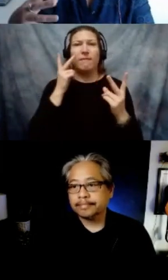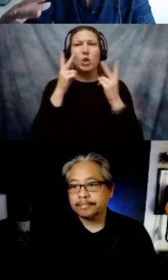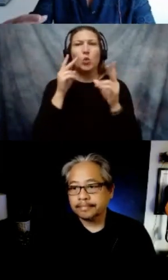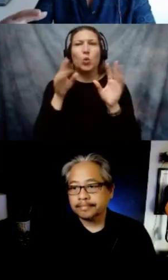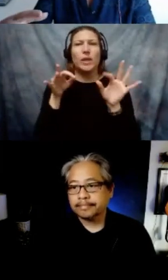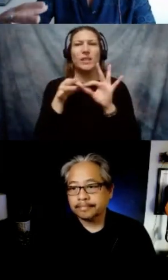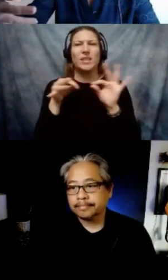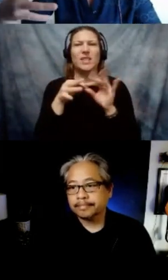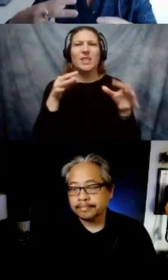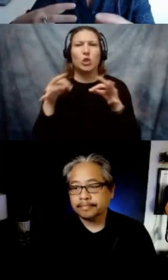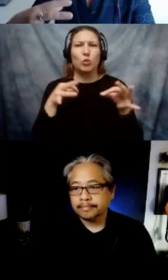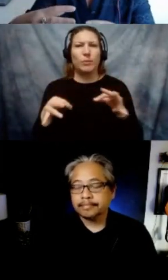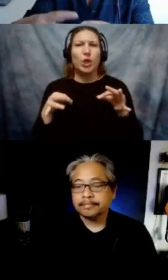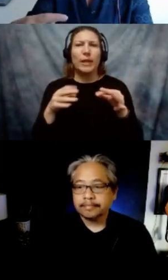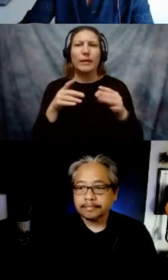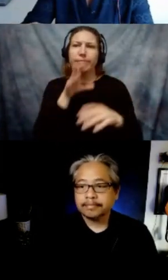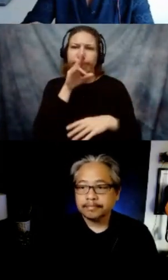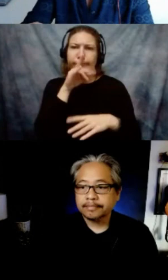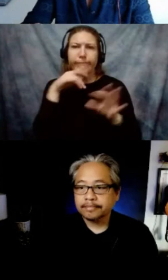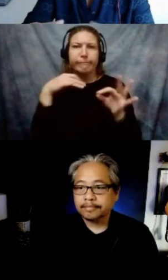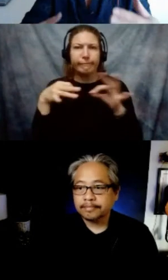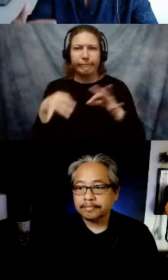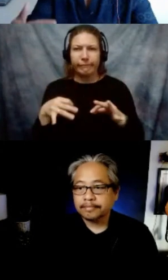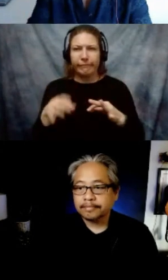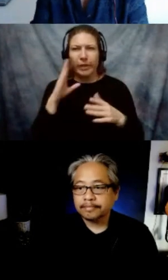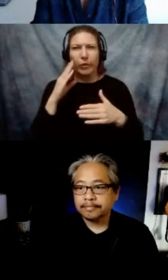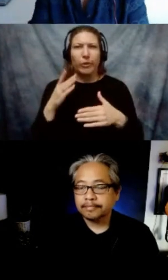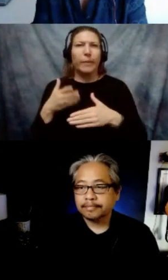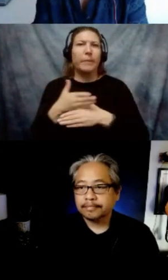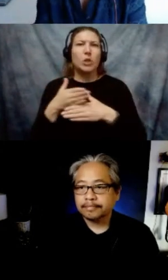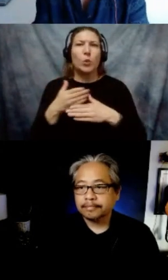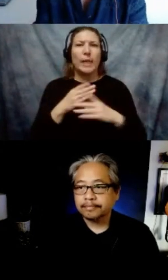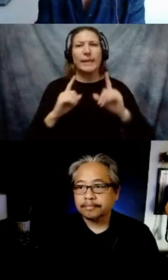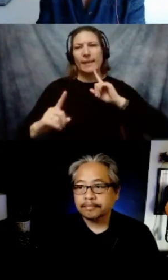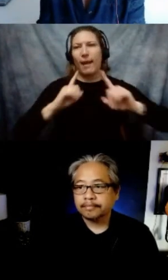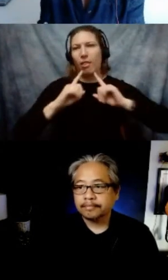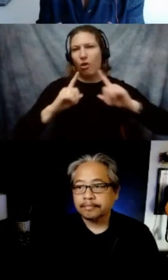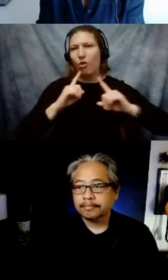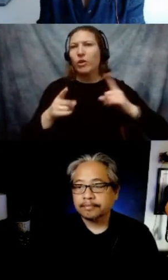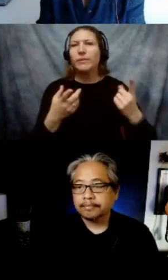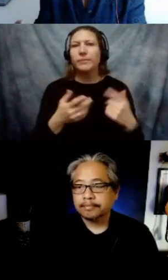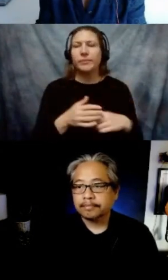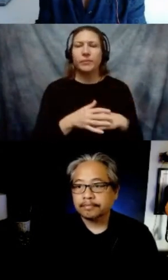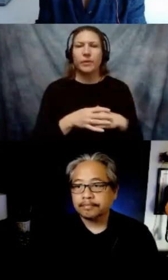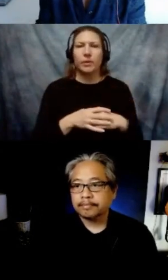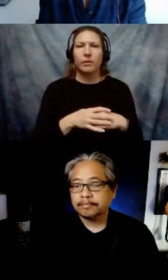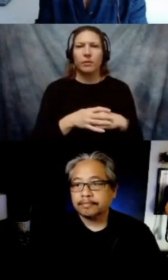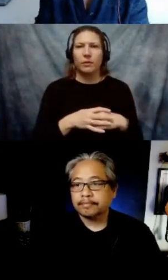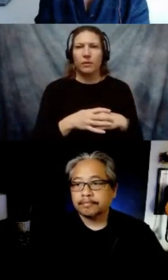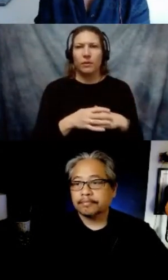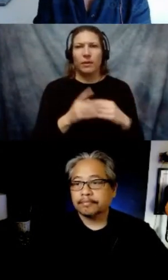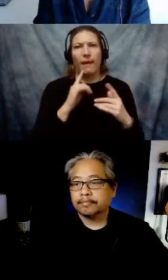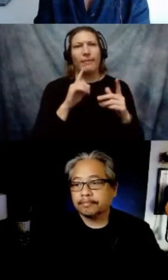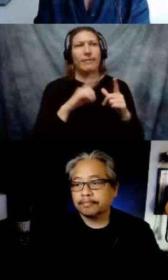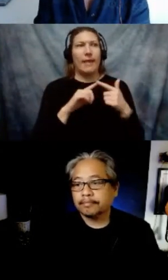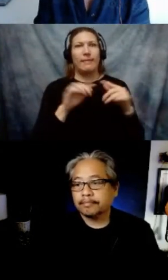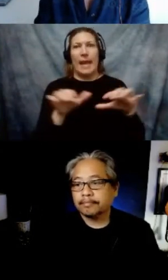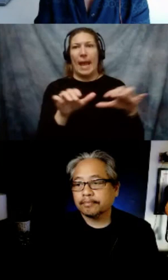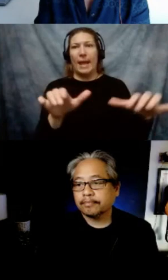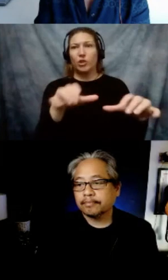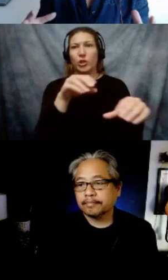people are saying, sorry, and the action. Sometimes you'll see a video where it's the action is paused because